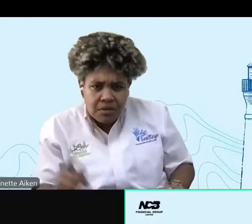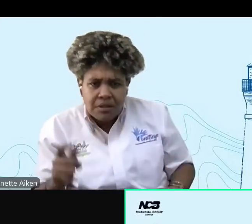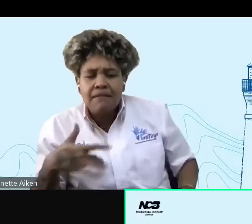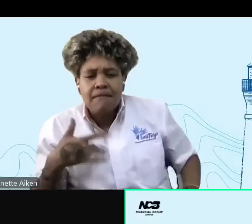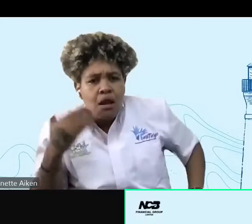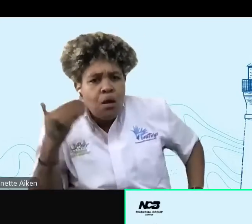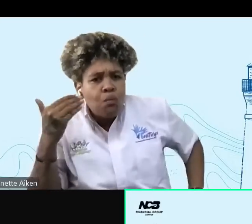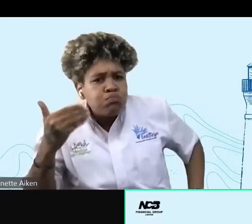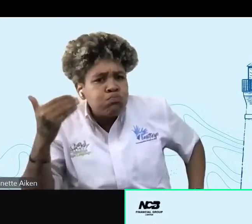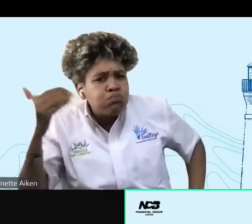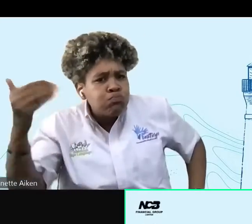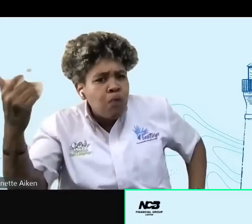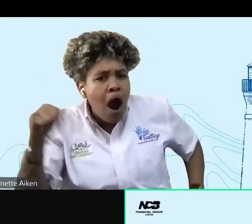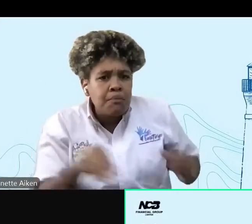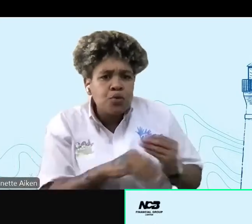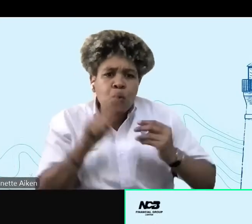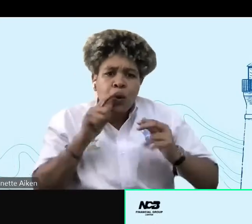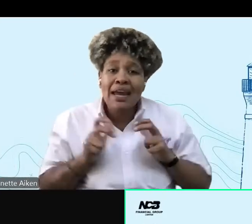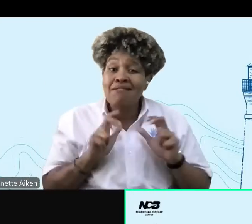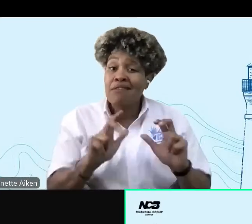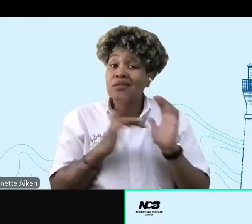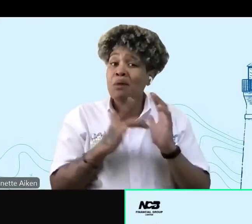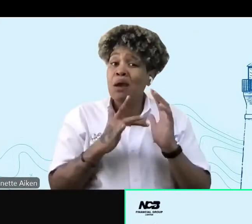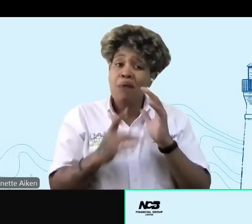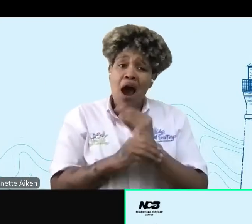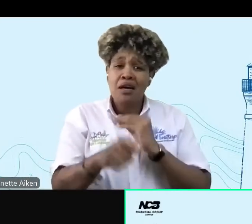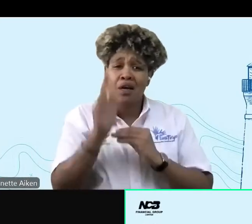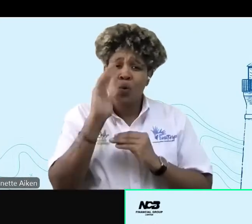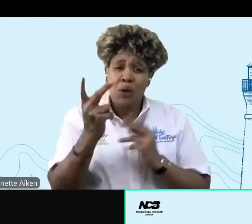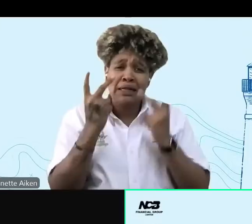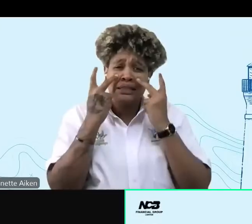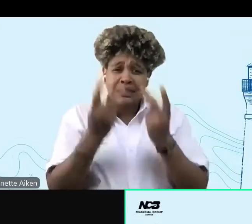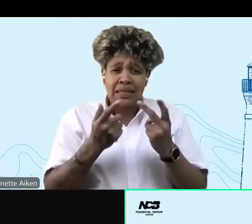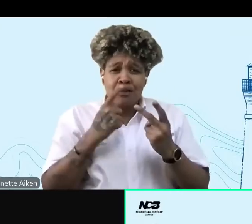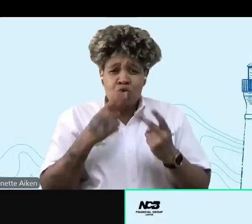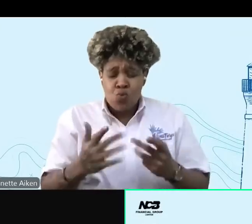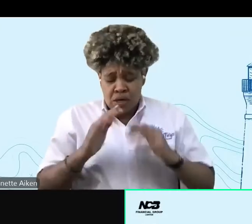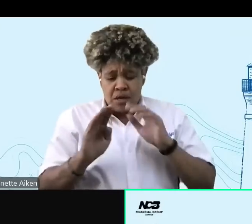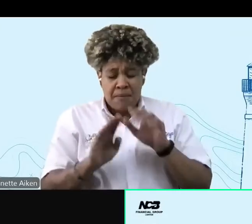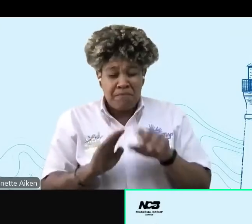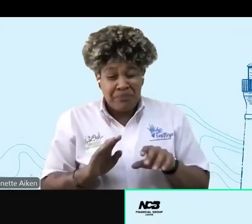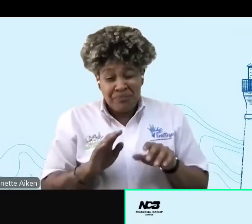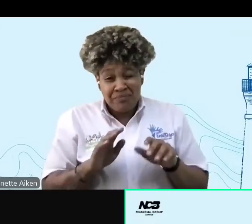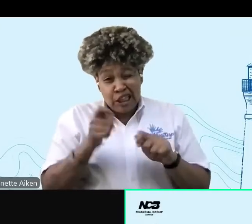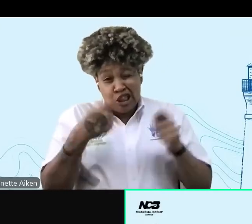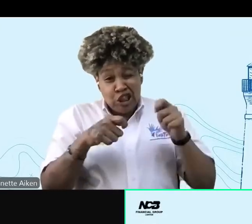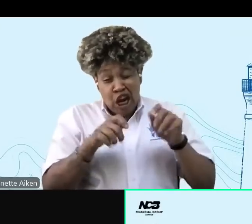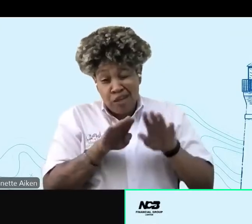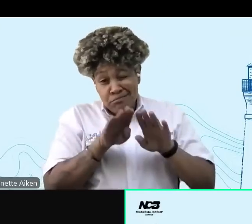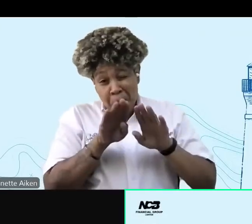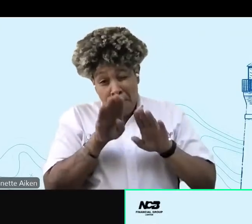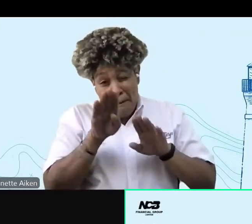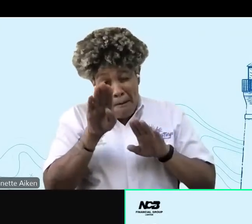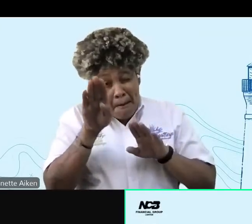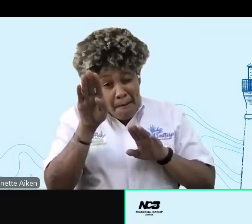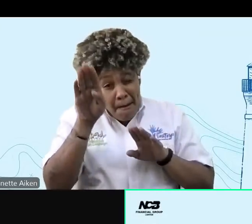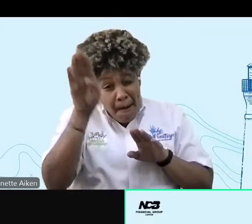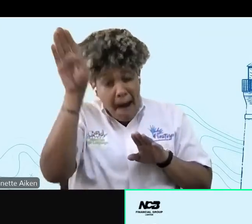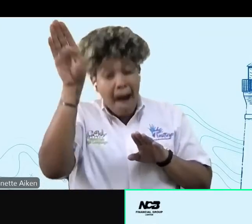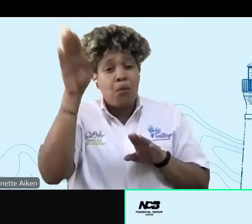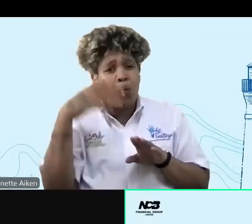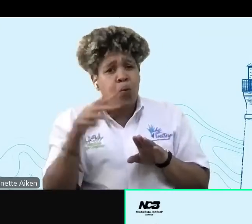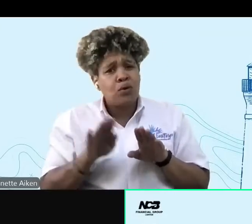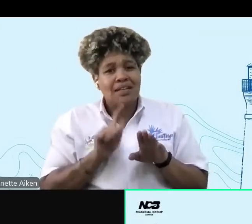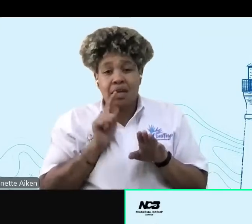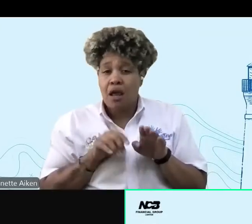speak. So investment banking will see a very steep curve upwards going forward in terms of